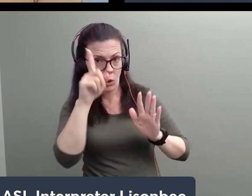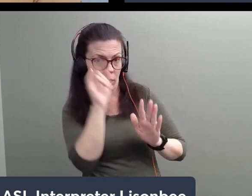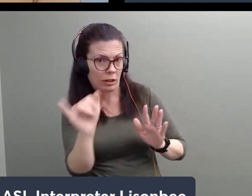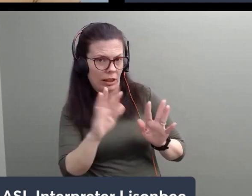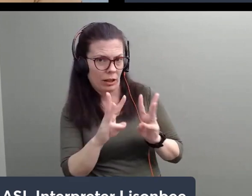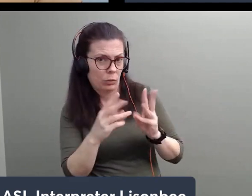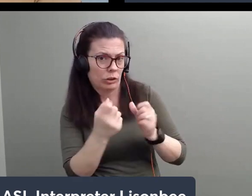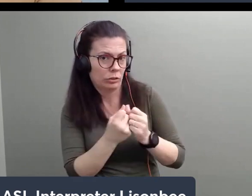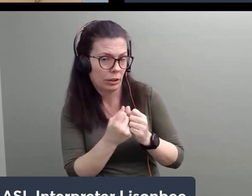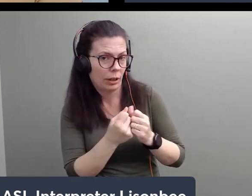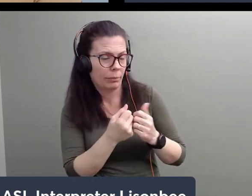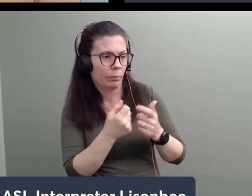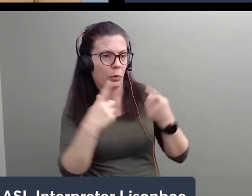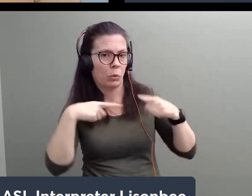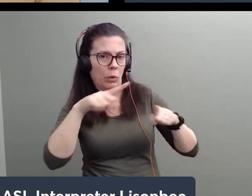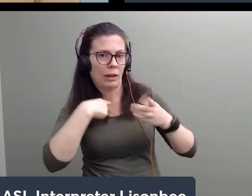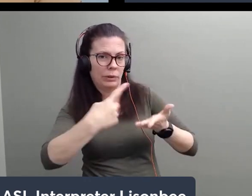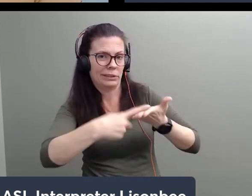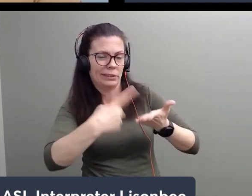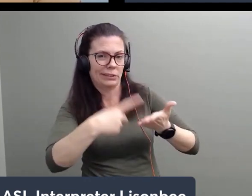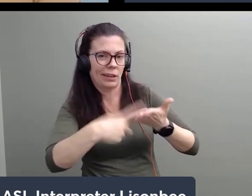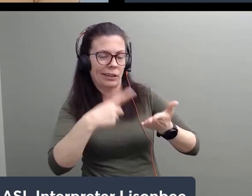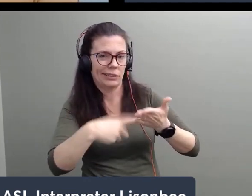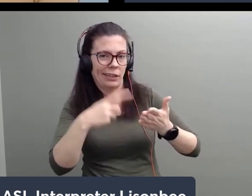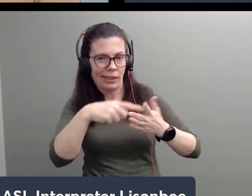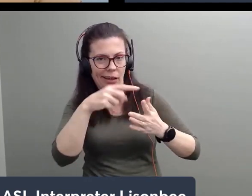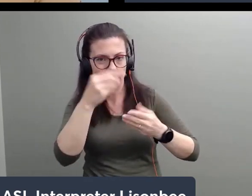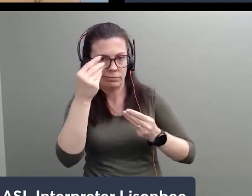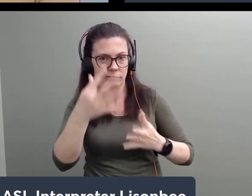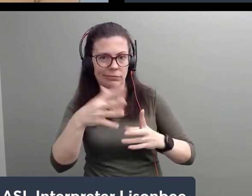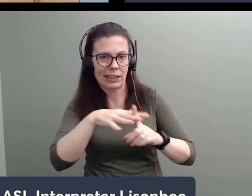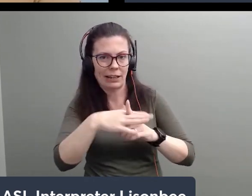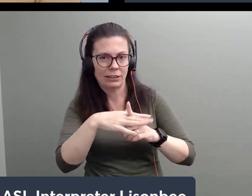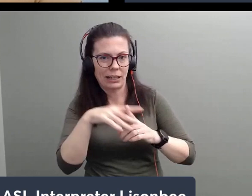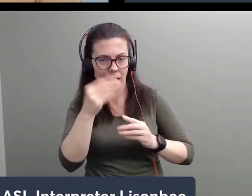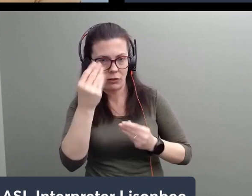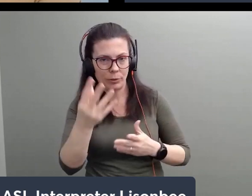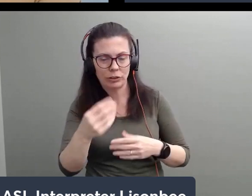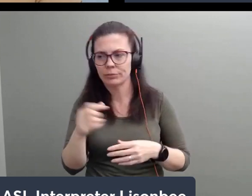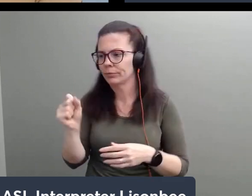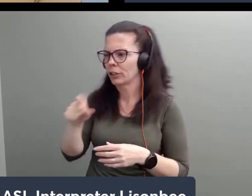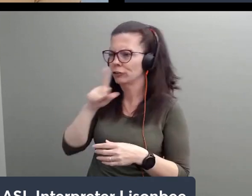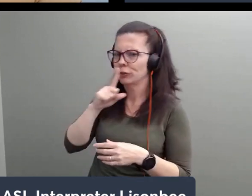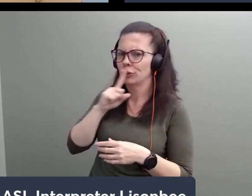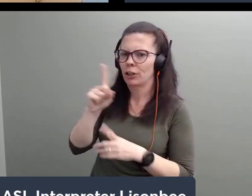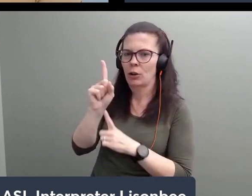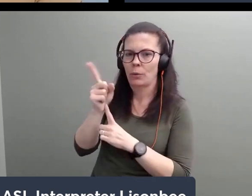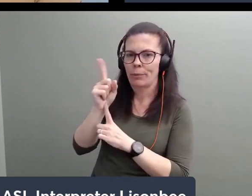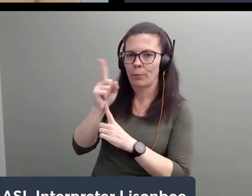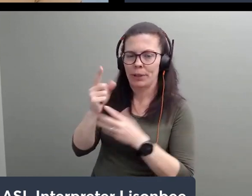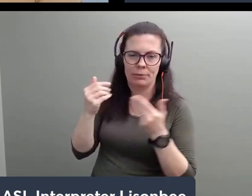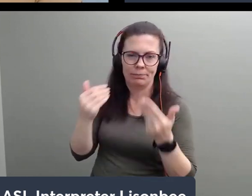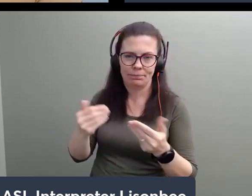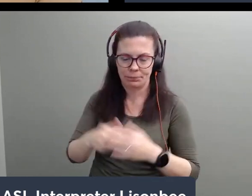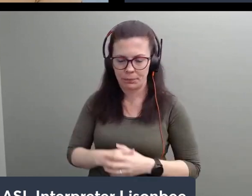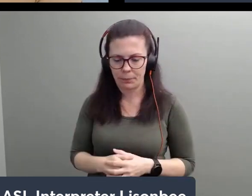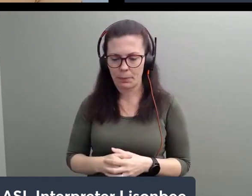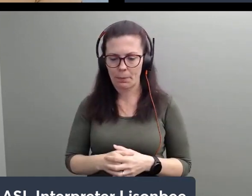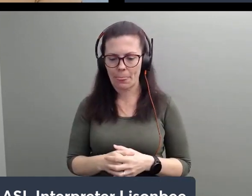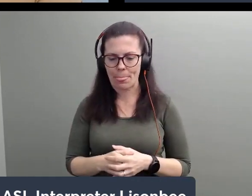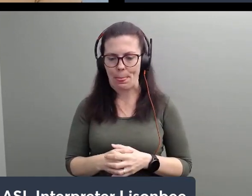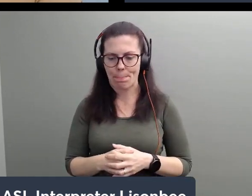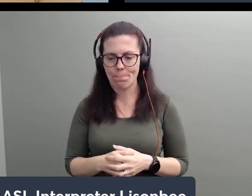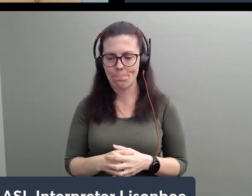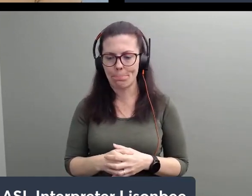as we don't go over some of the contents? Sure. Just give me a second and we'll go from there. So